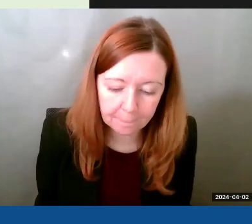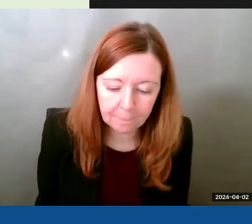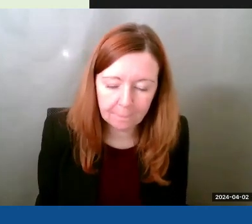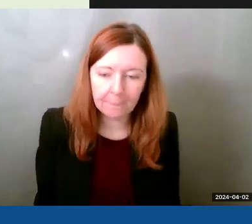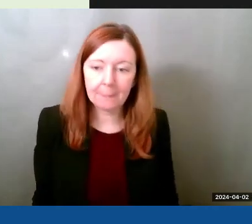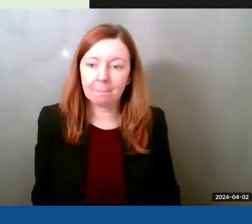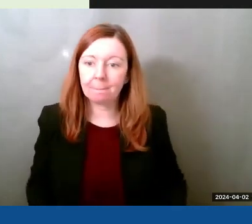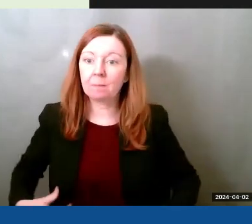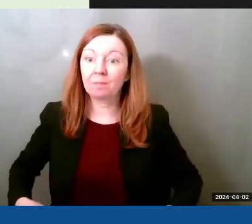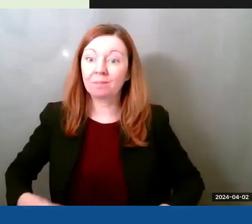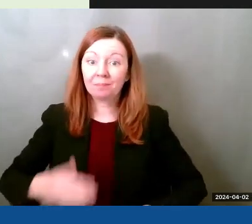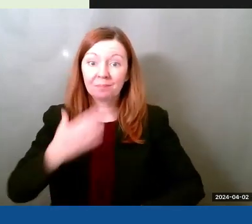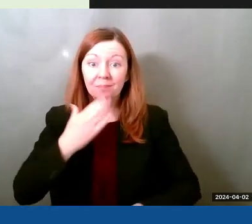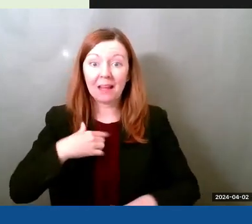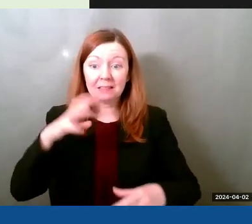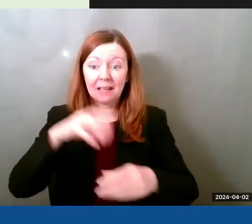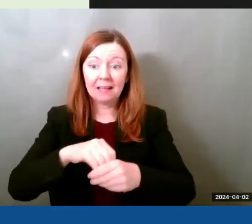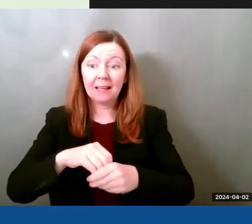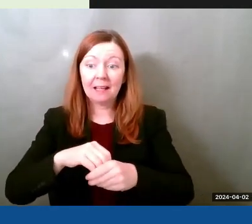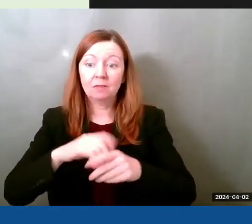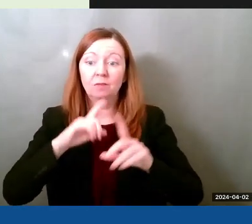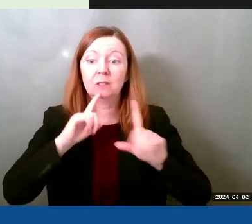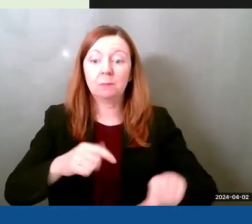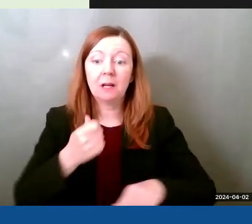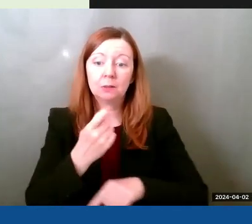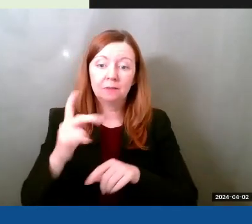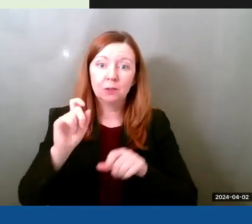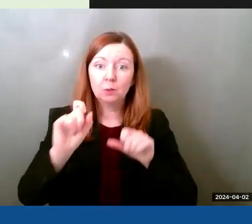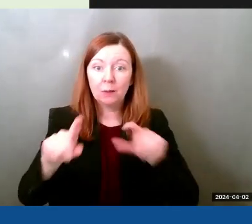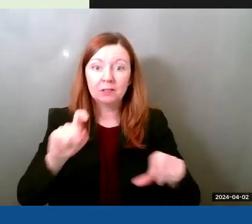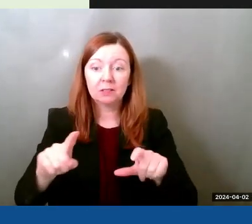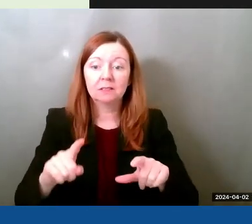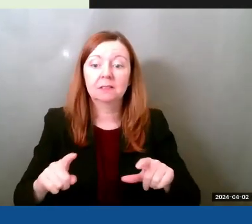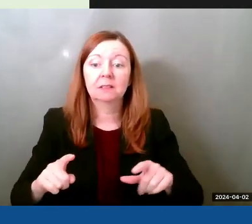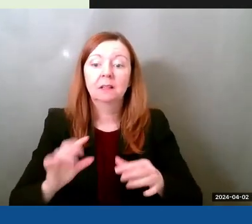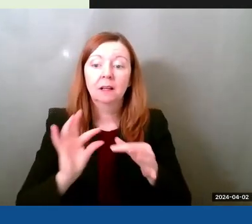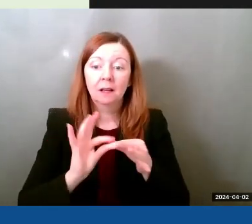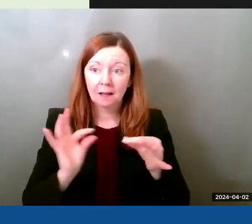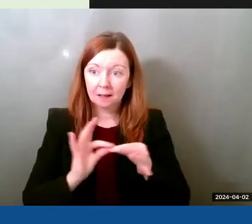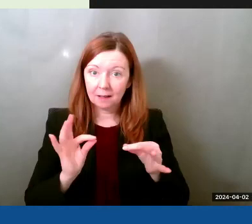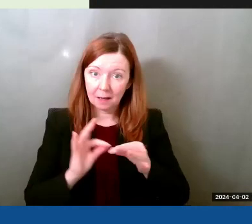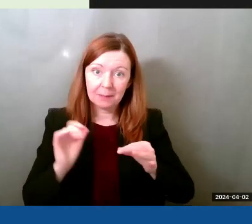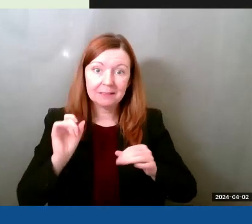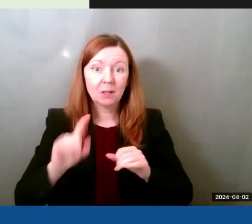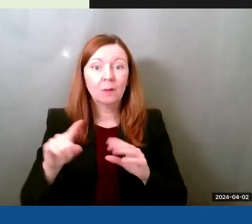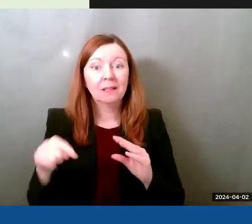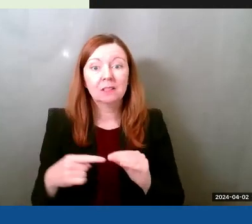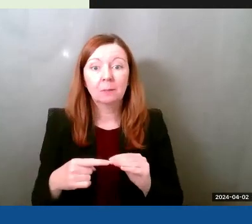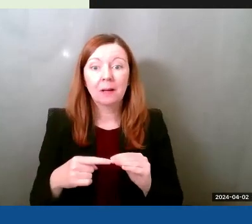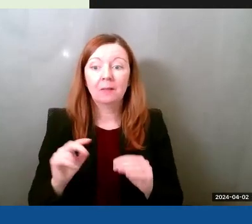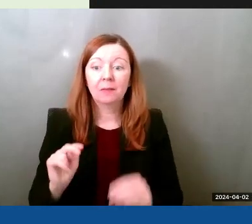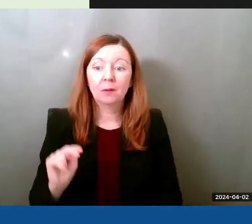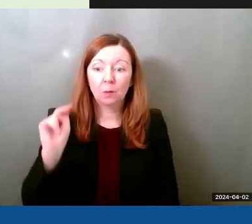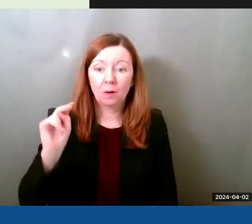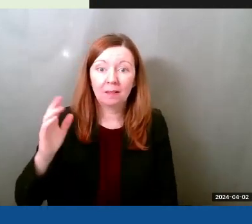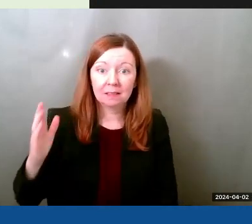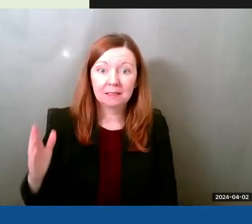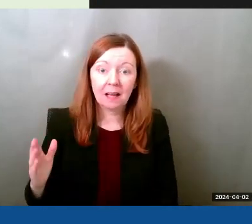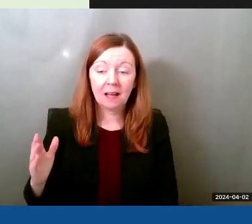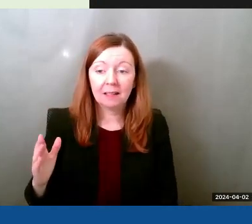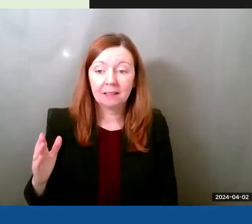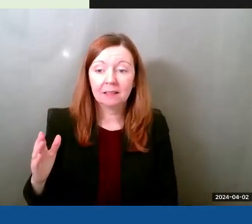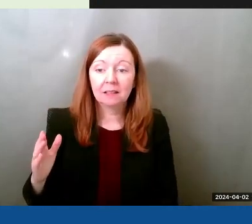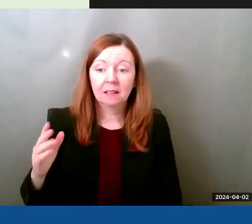Thanks, Shervin. I can jump in on a couple of the questions and comments. There was a question about the north side of the